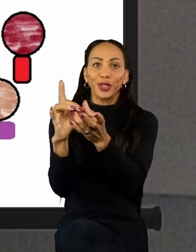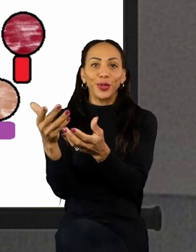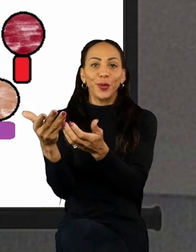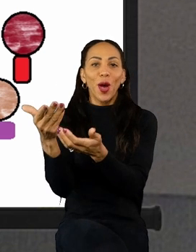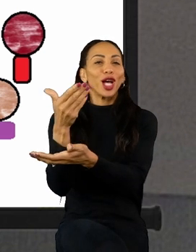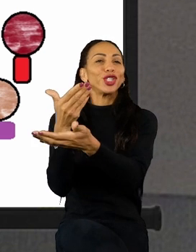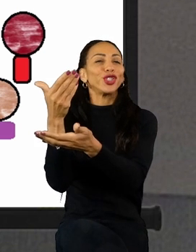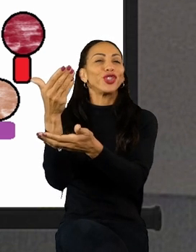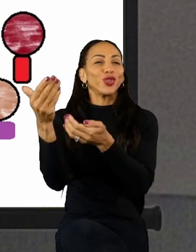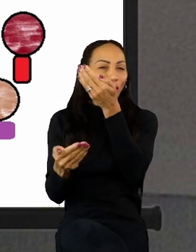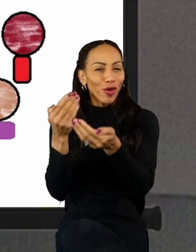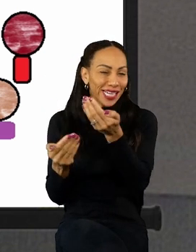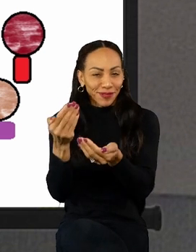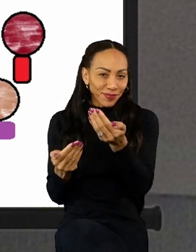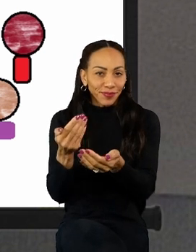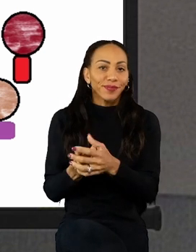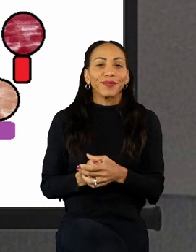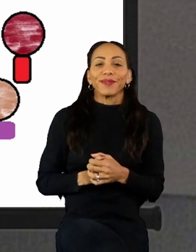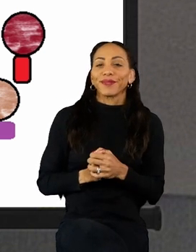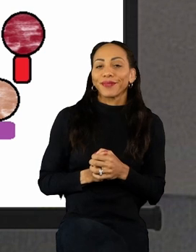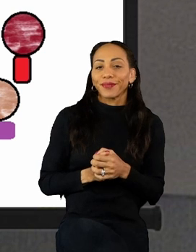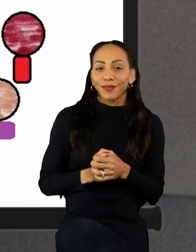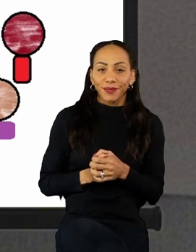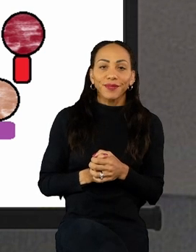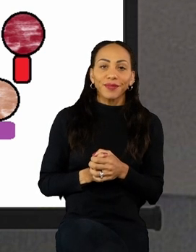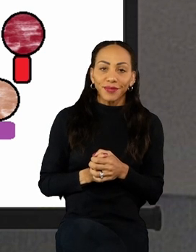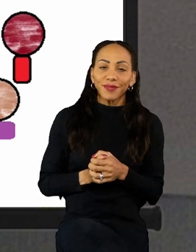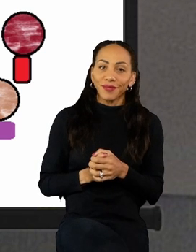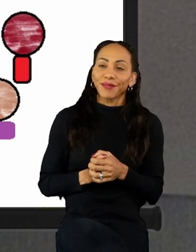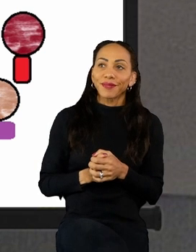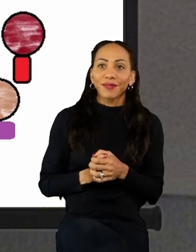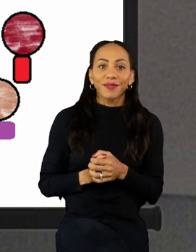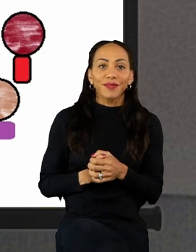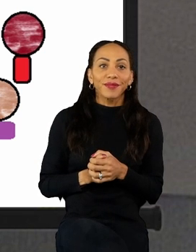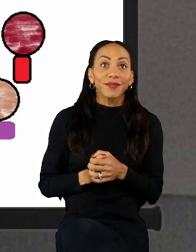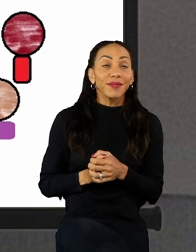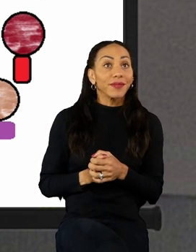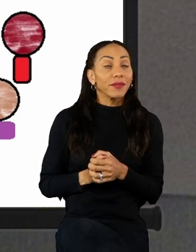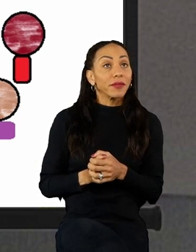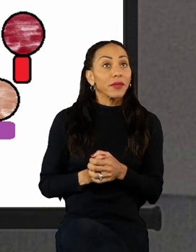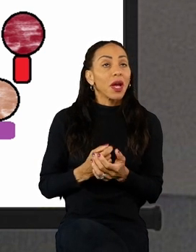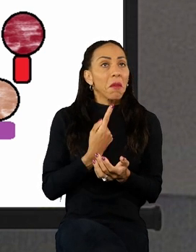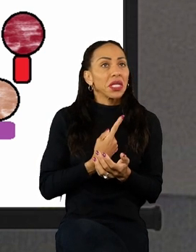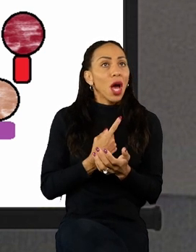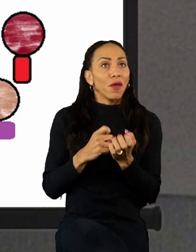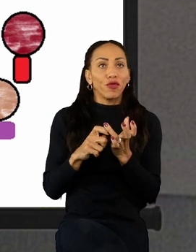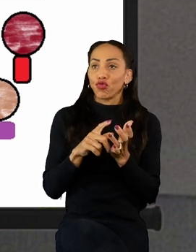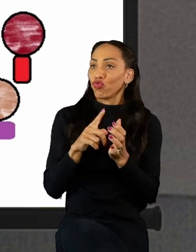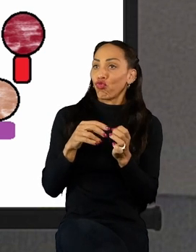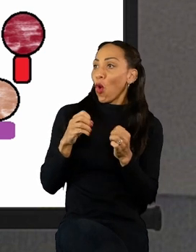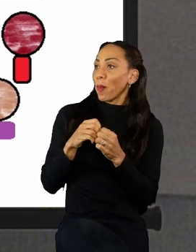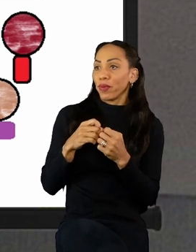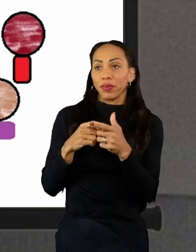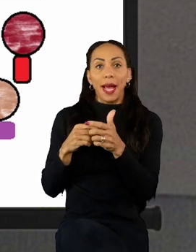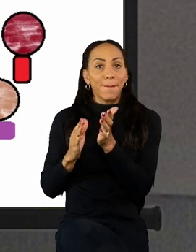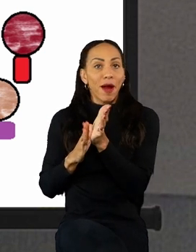essentially, as you can see on this little screen on the left-hand side, very much the way in which me and Rob and Mary